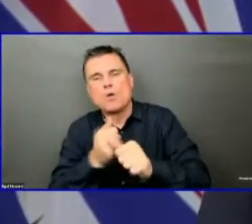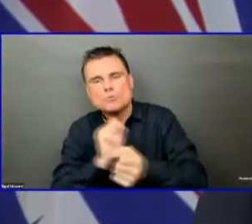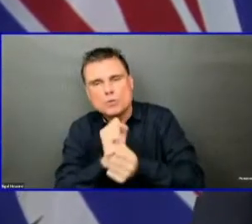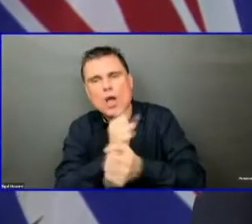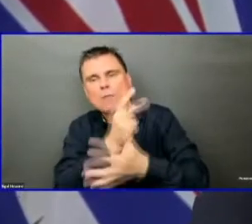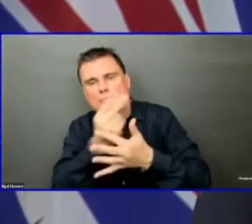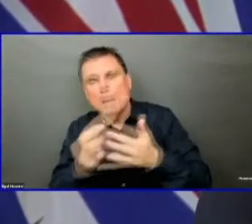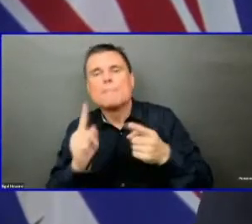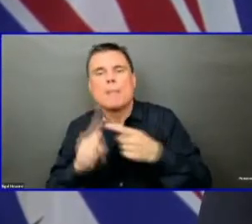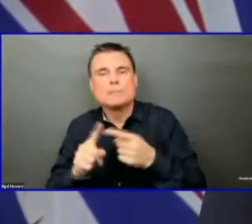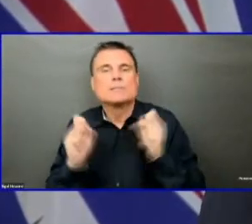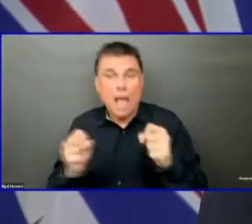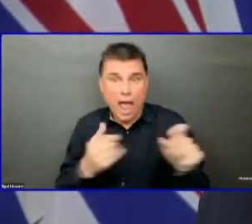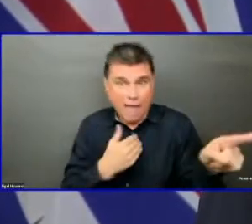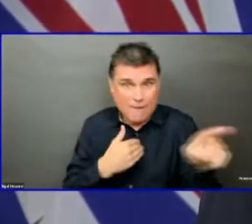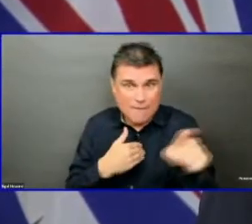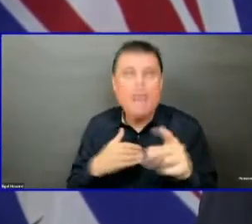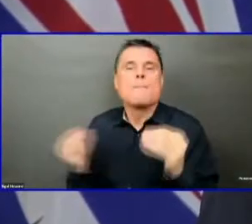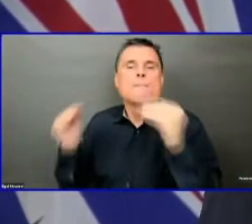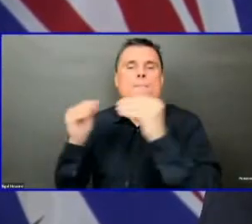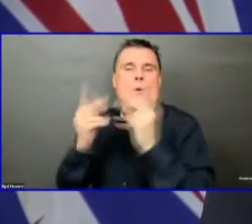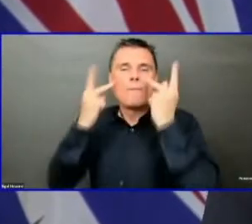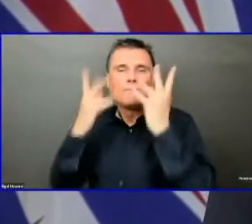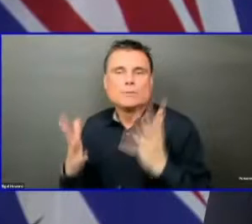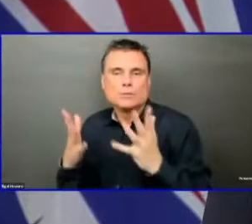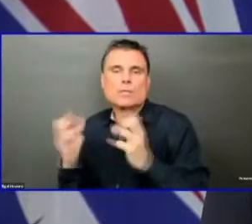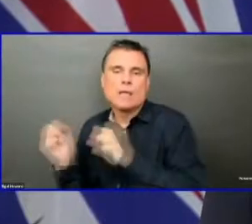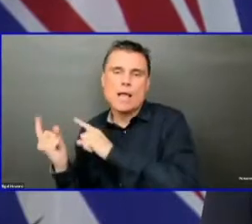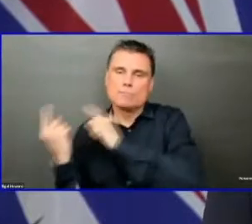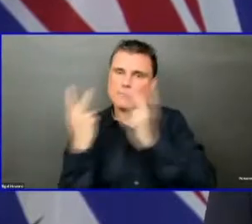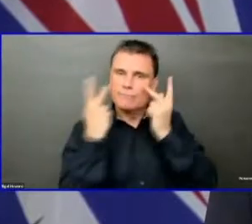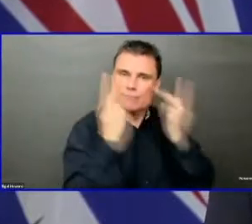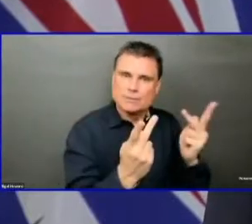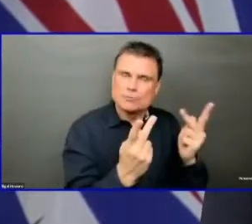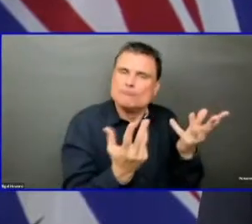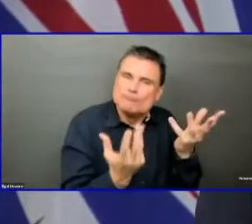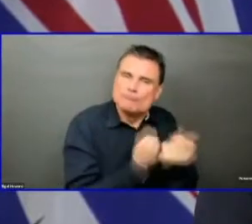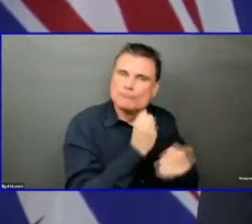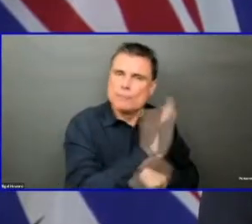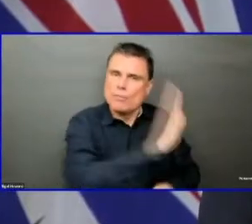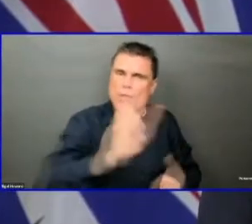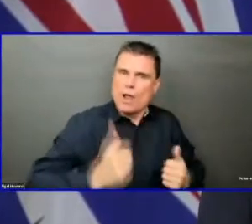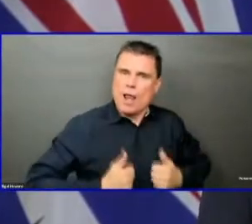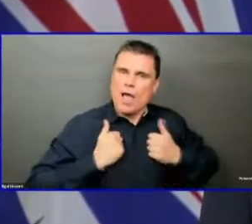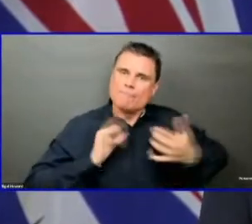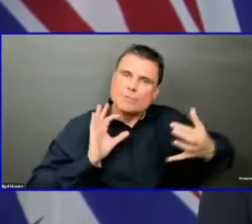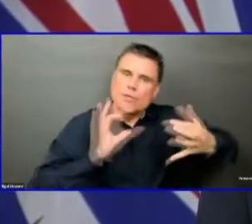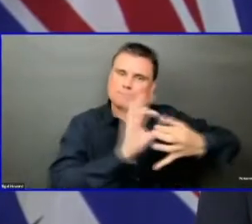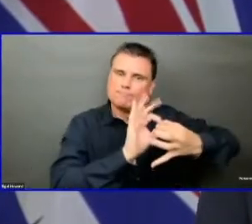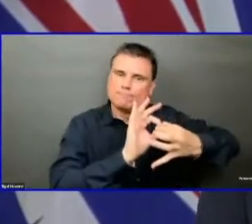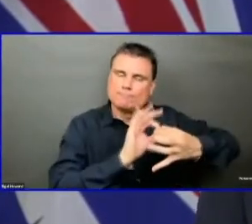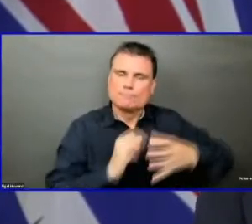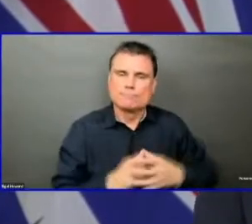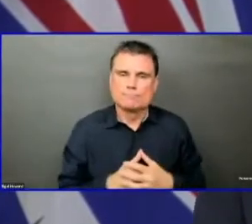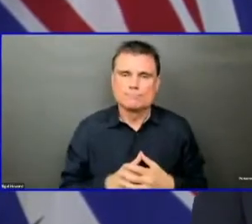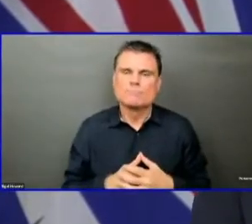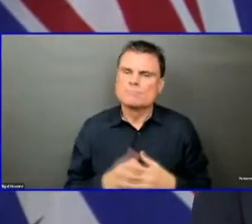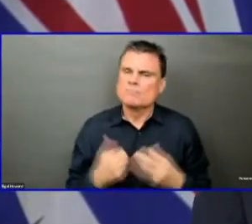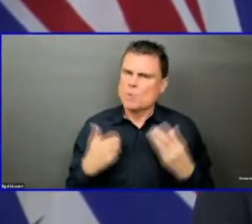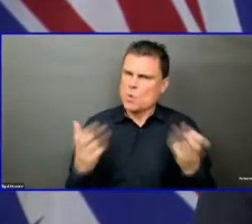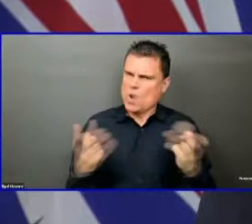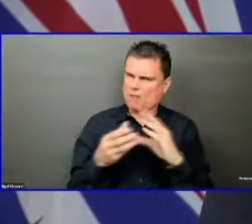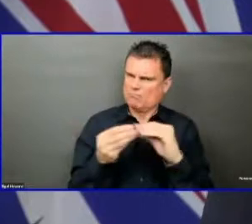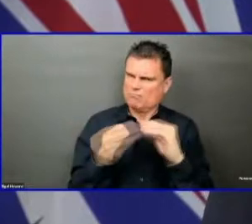lives of its residents. I wanted to say a couple of things briefly about ski hills, and